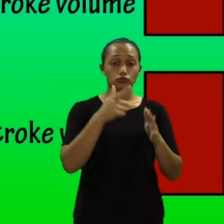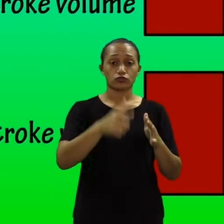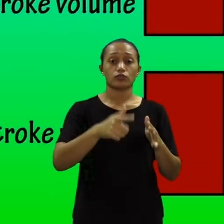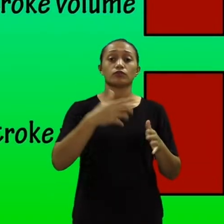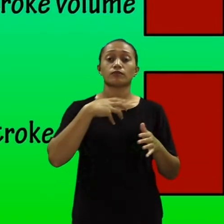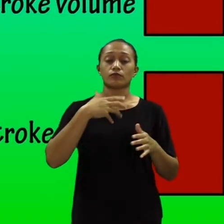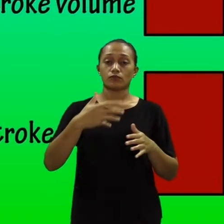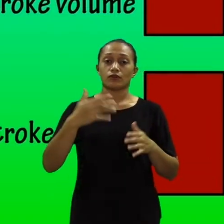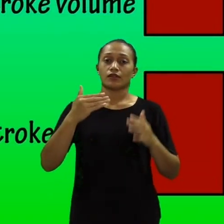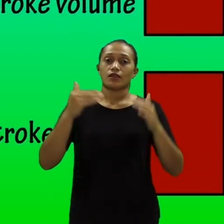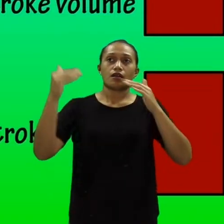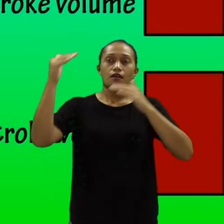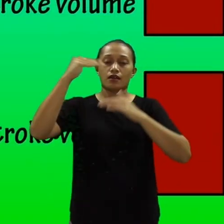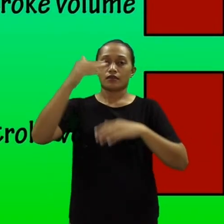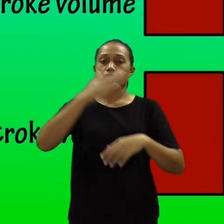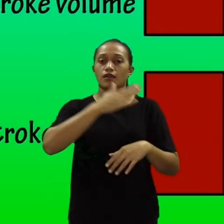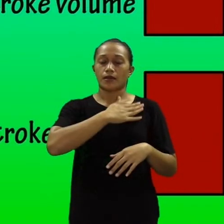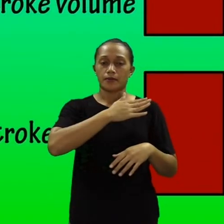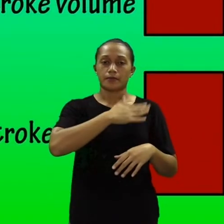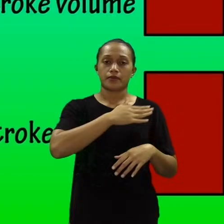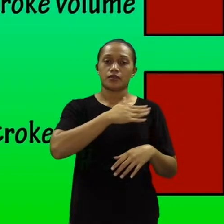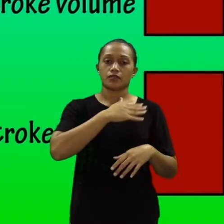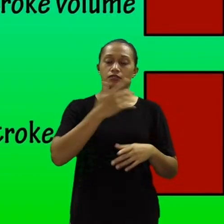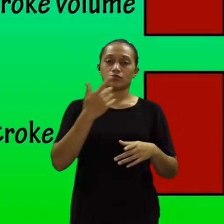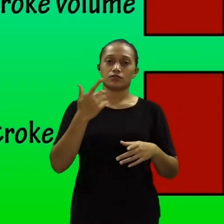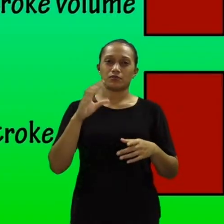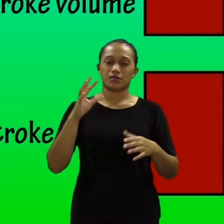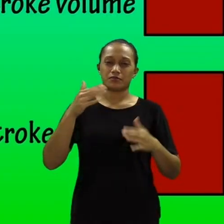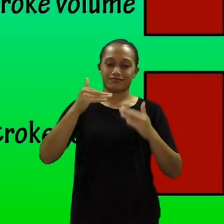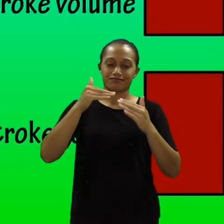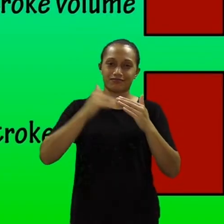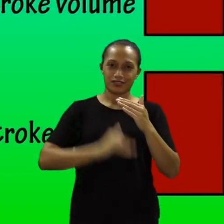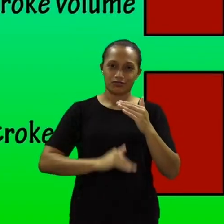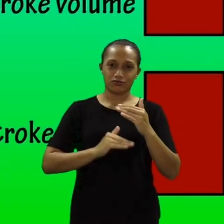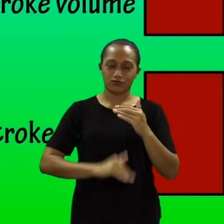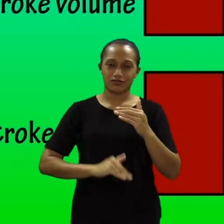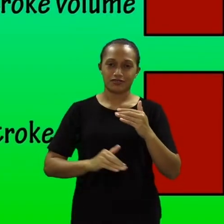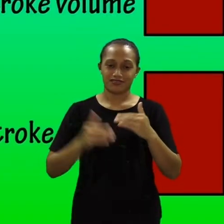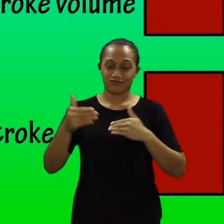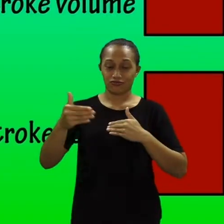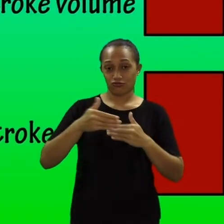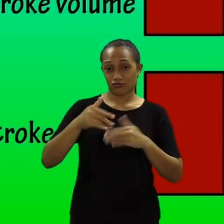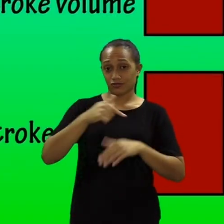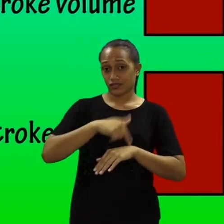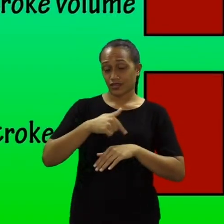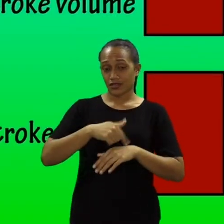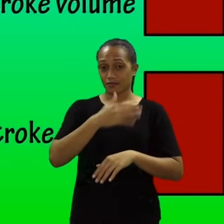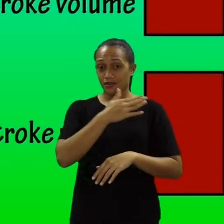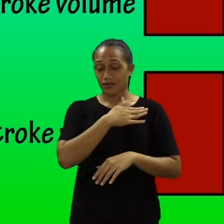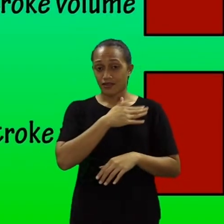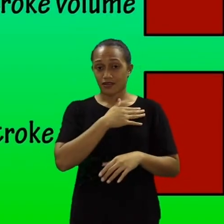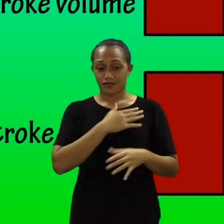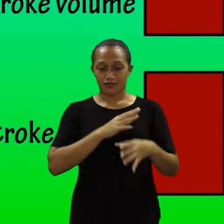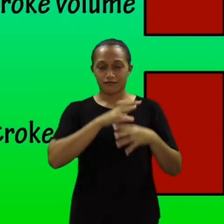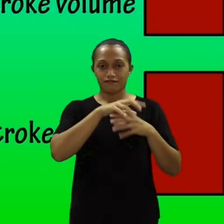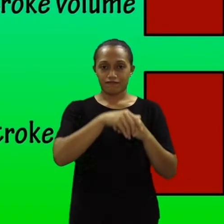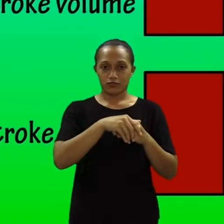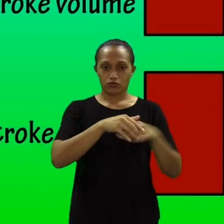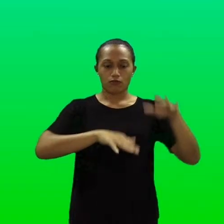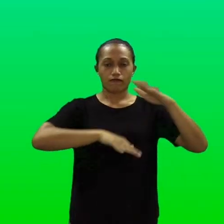maxes out. At a very high heartbeat, stroke volume may actually decrease due to the shortening of time for the heart to fill with